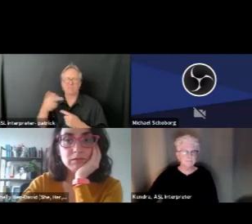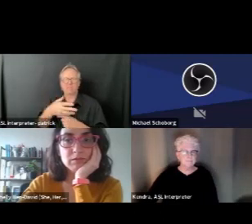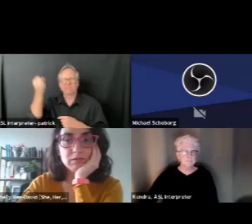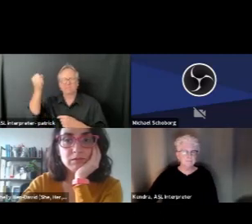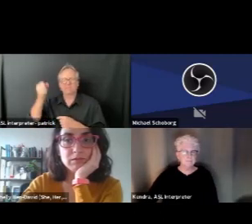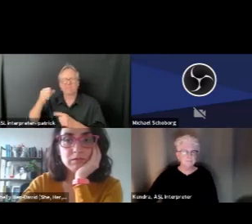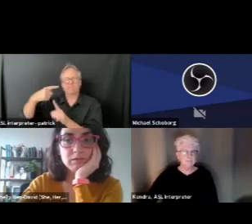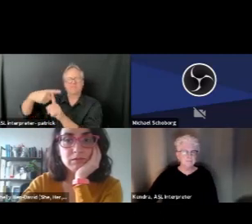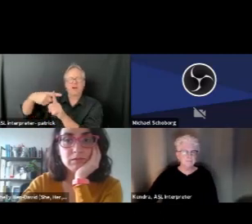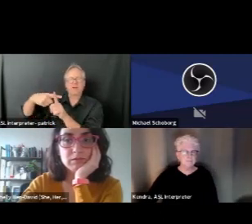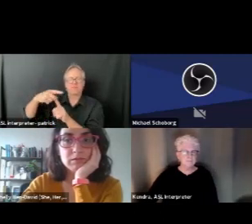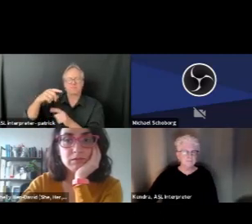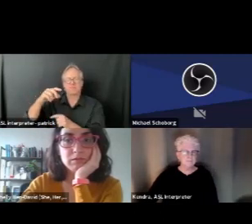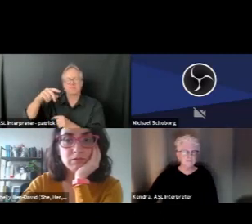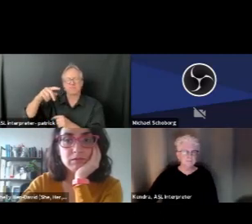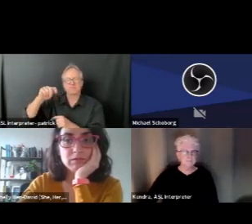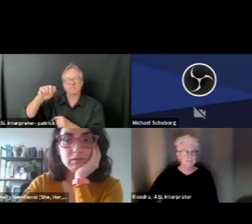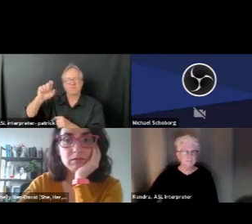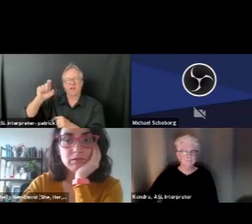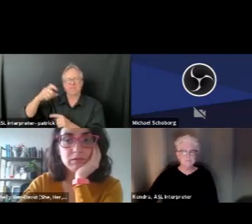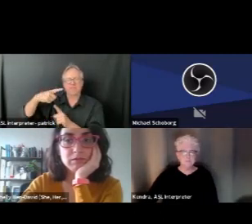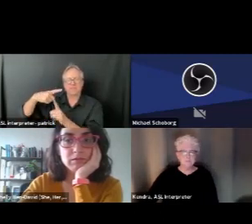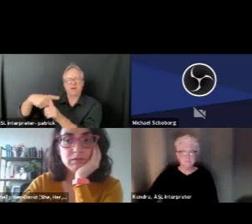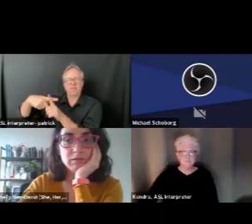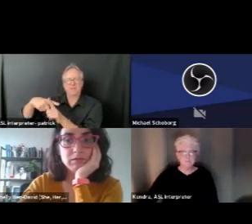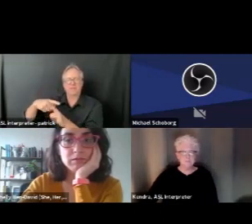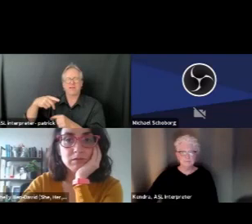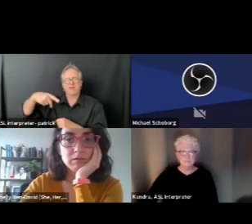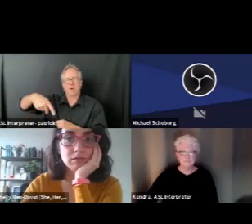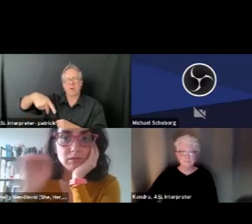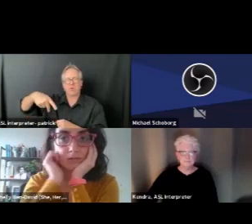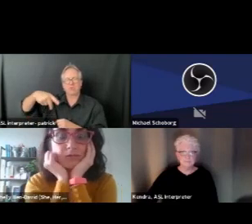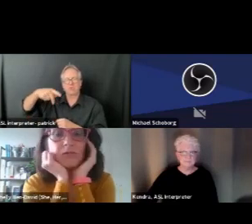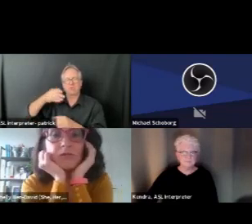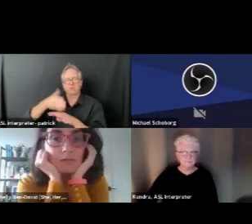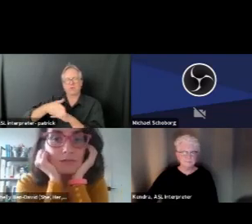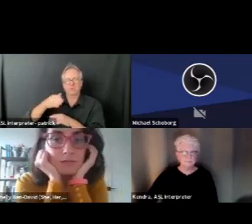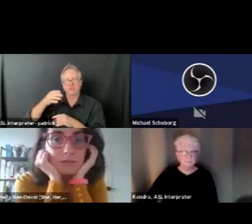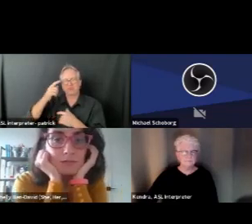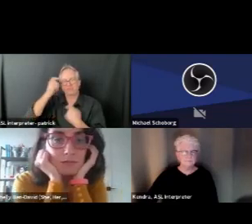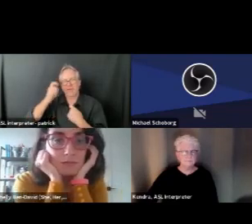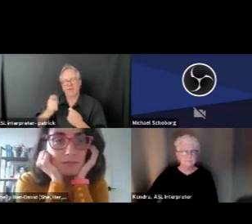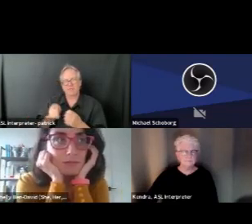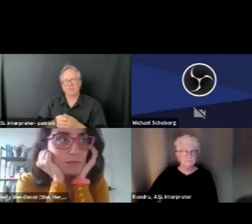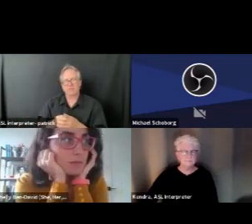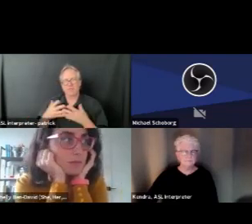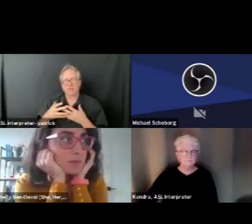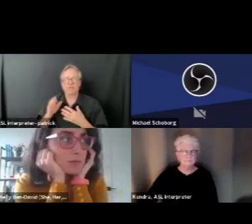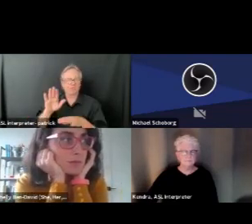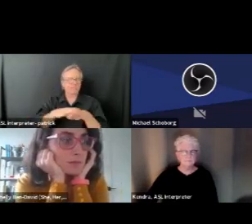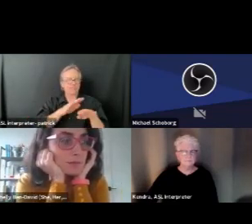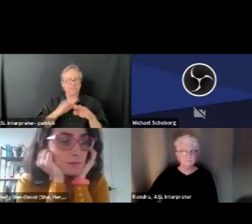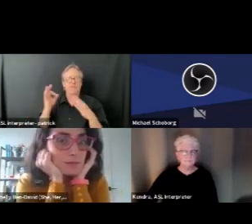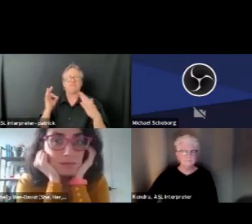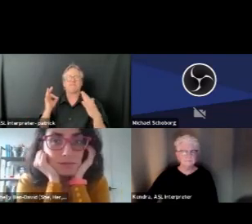like shaping work on post-traumatic growth. So I just wanted to highlight some concluding precautions to future research